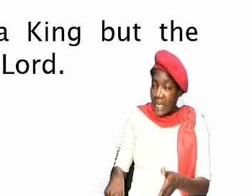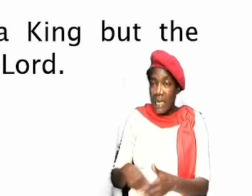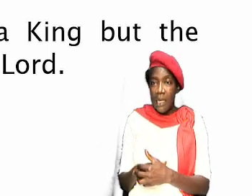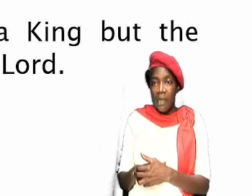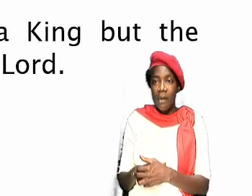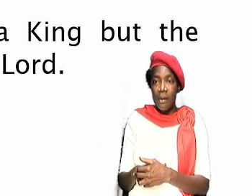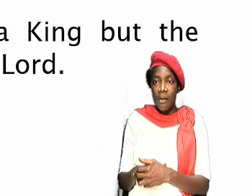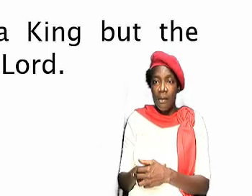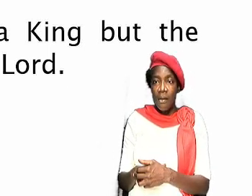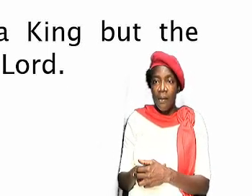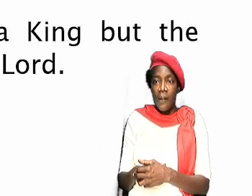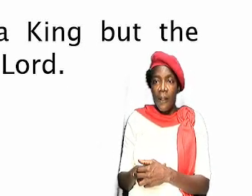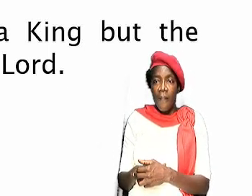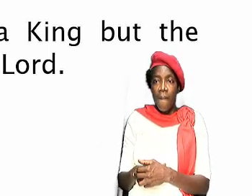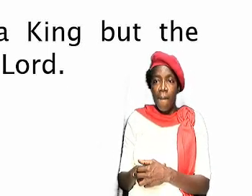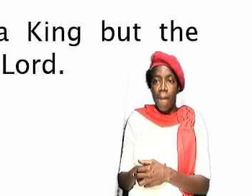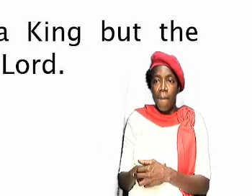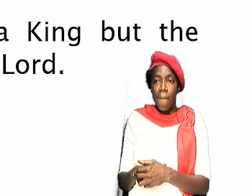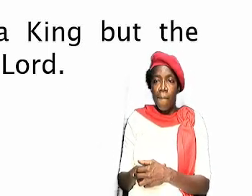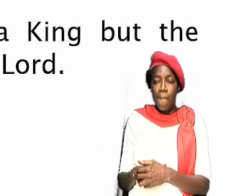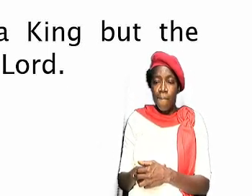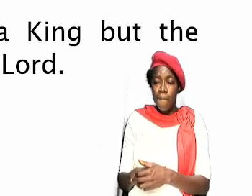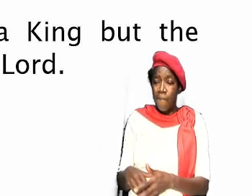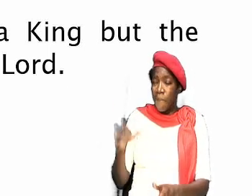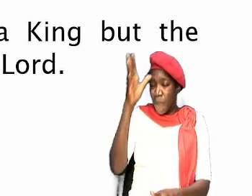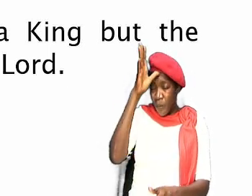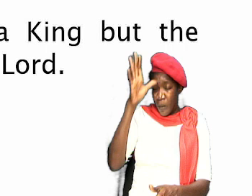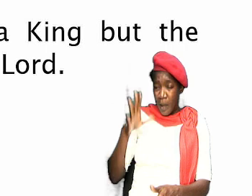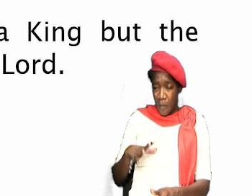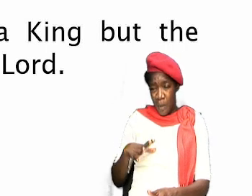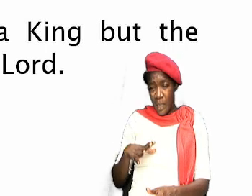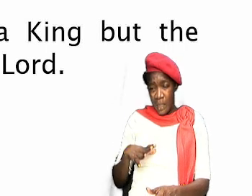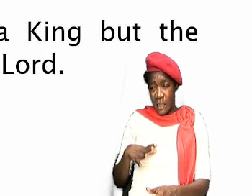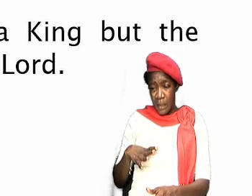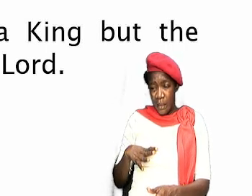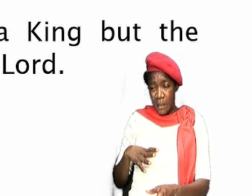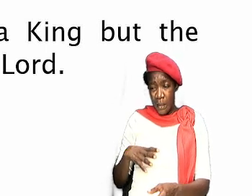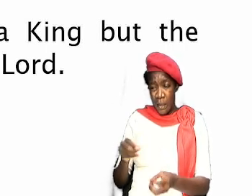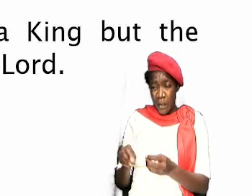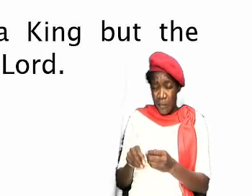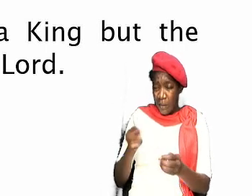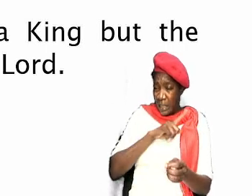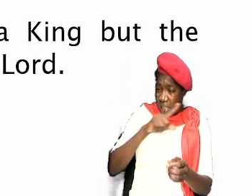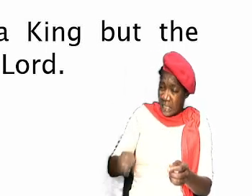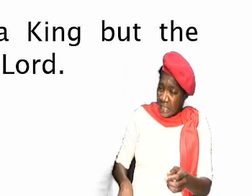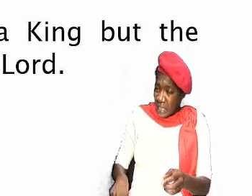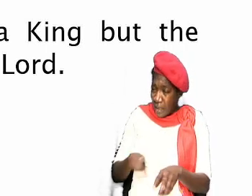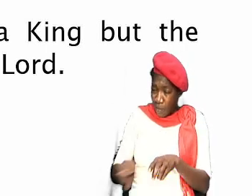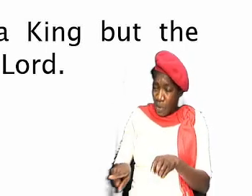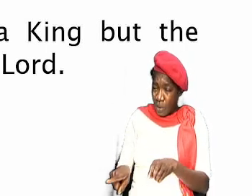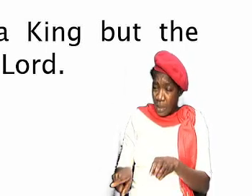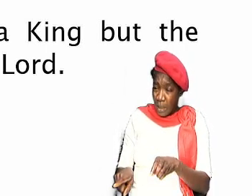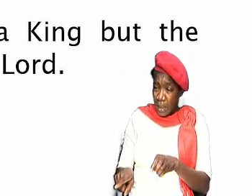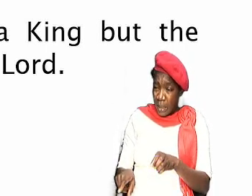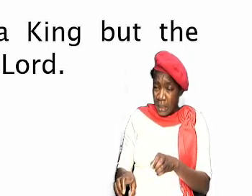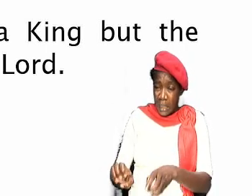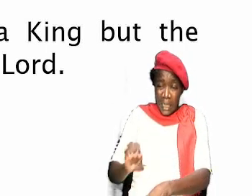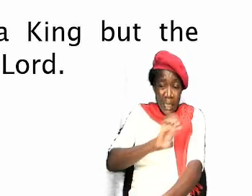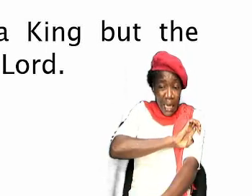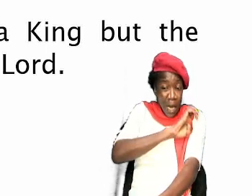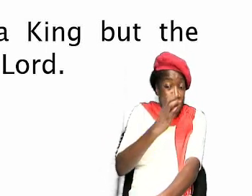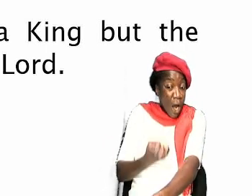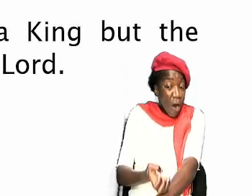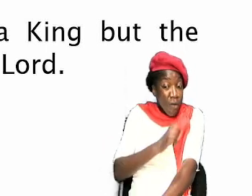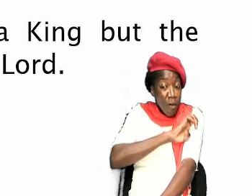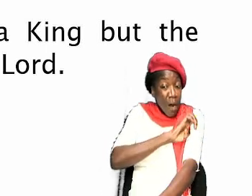King Saul was a man with the stature of a king, but the characteristics of a man who did not know